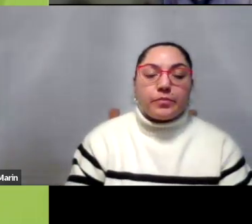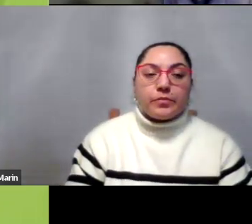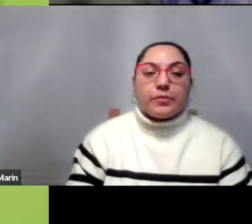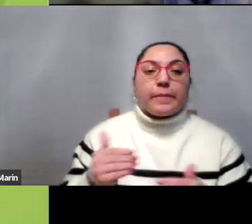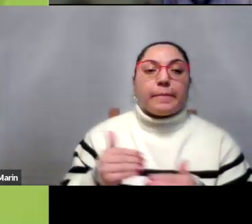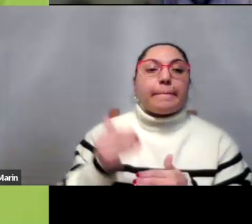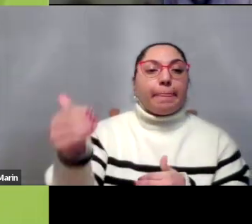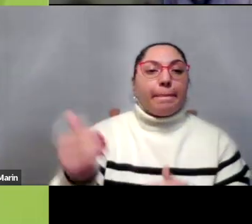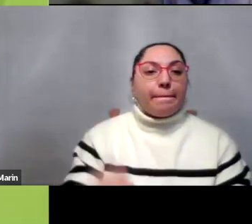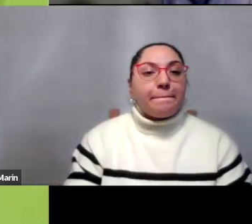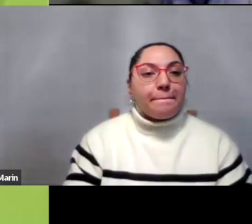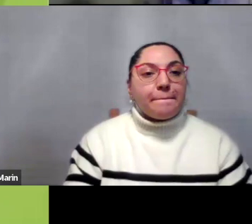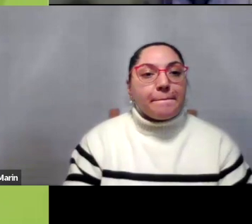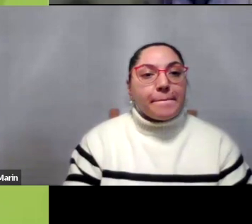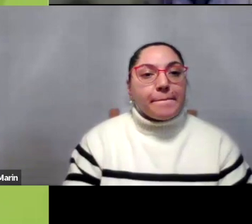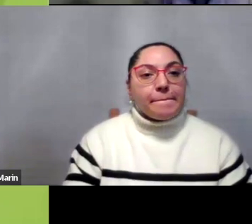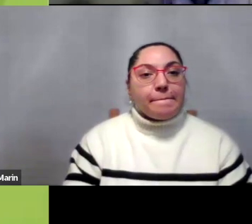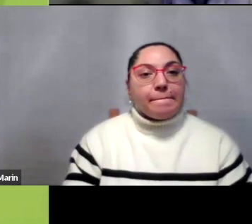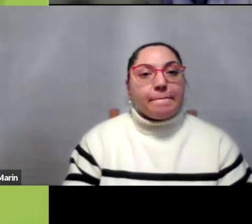slide, please.